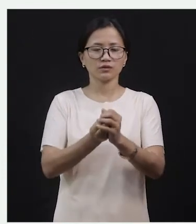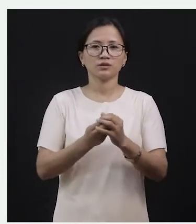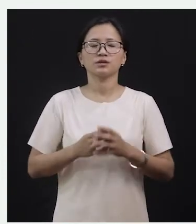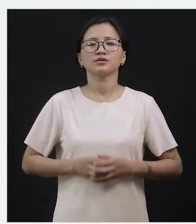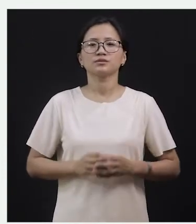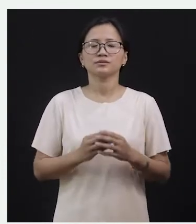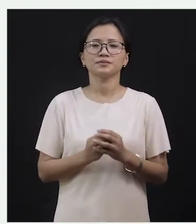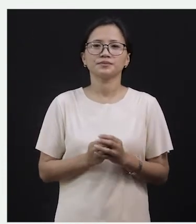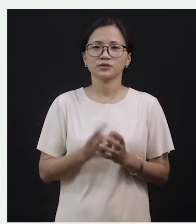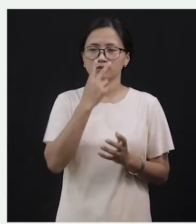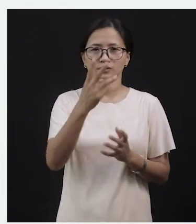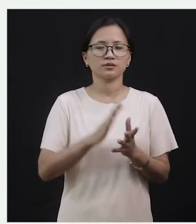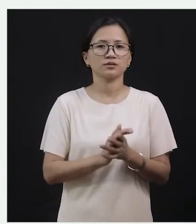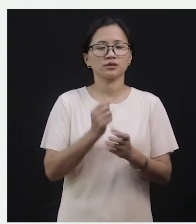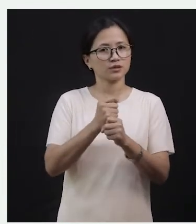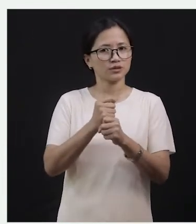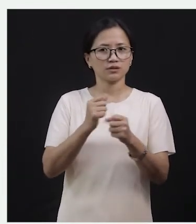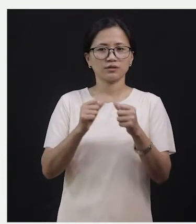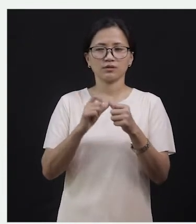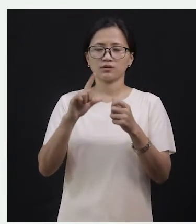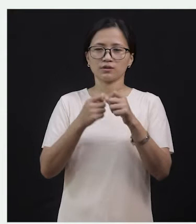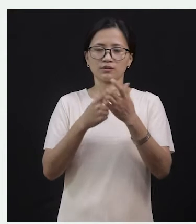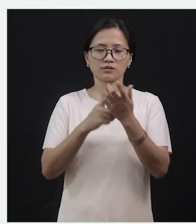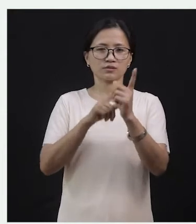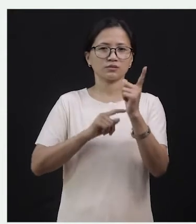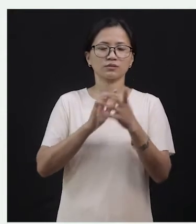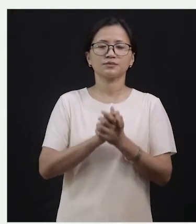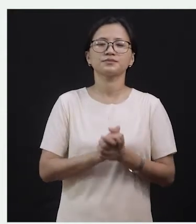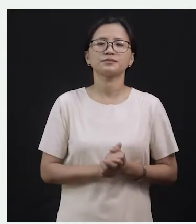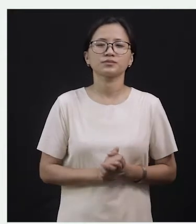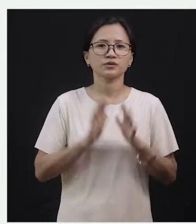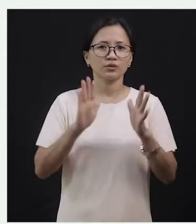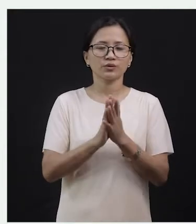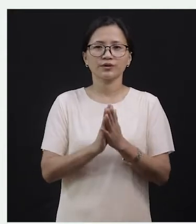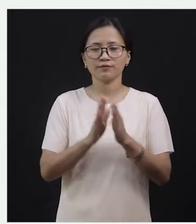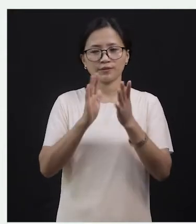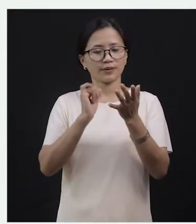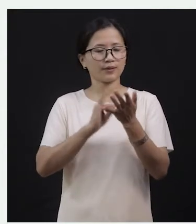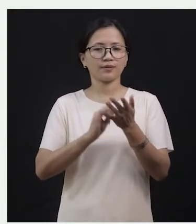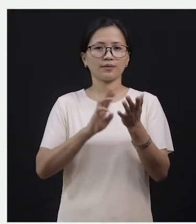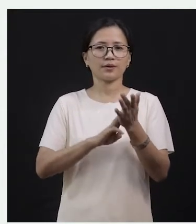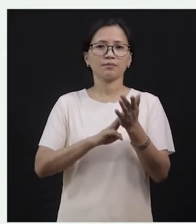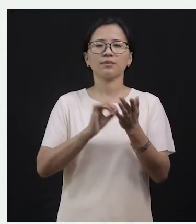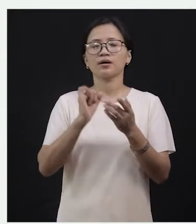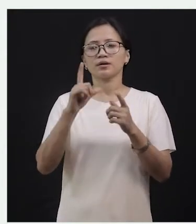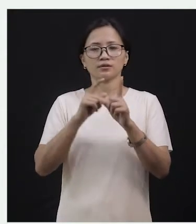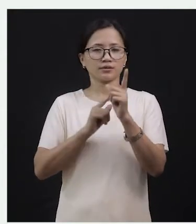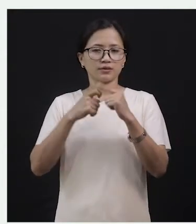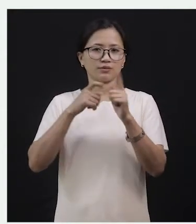we see them as galaxies. And here we have the Milky Way. It is one of